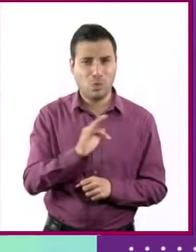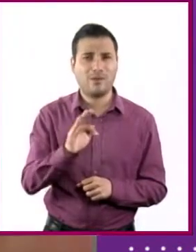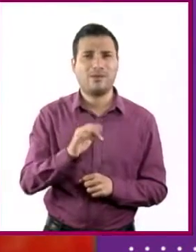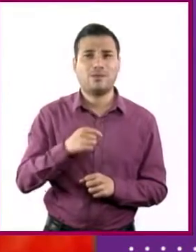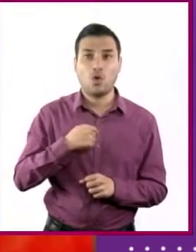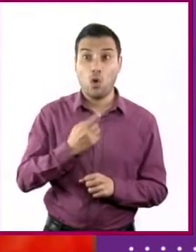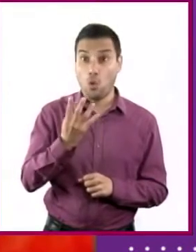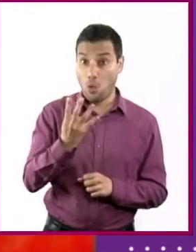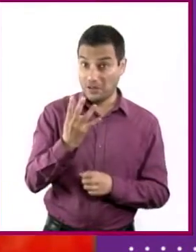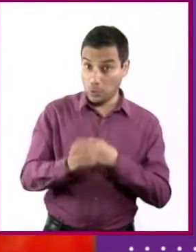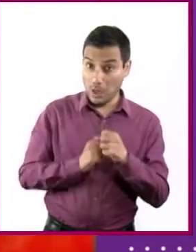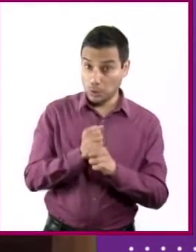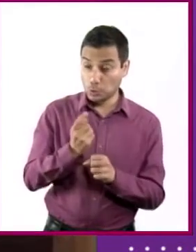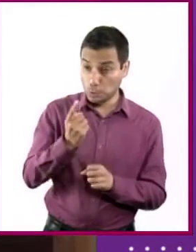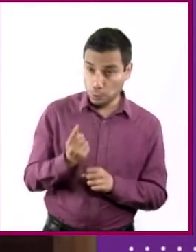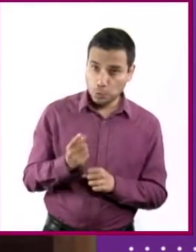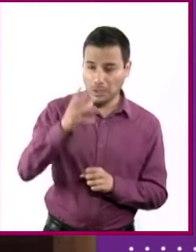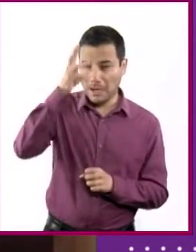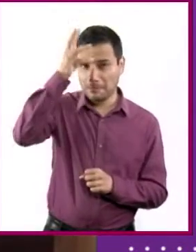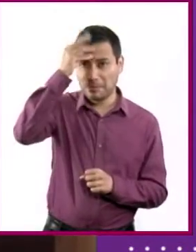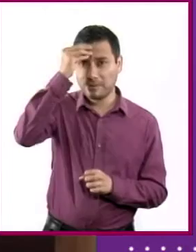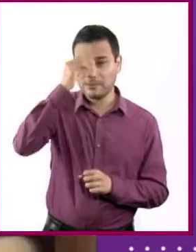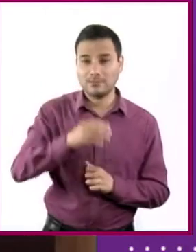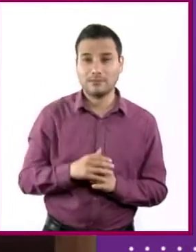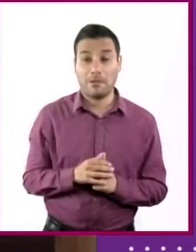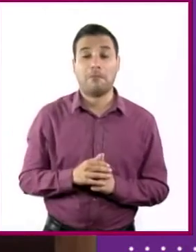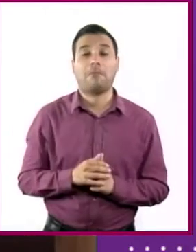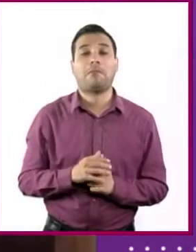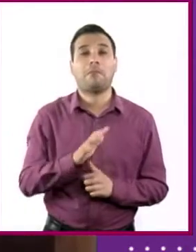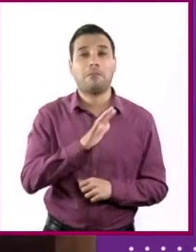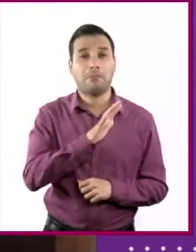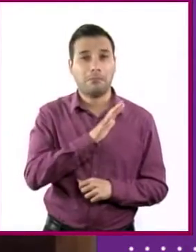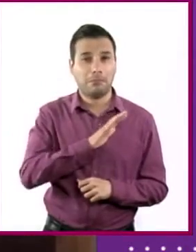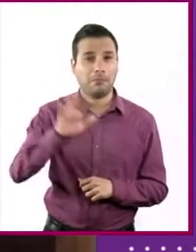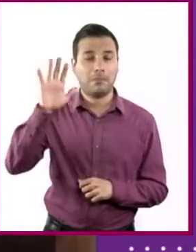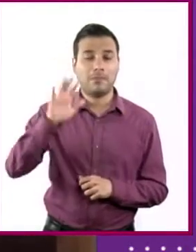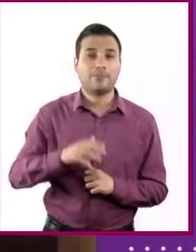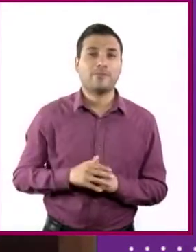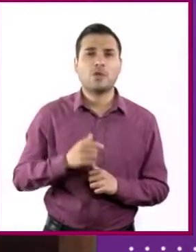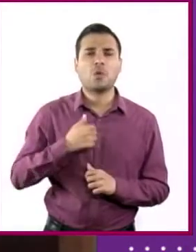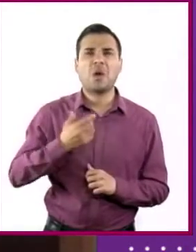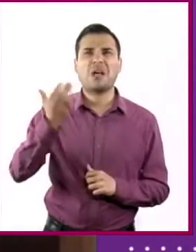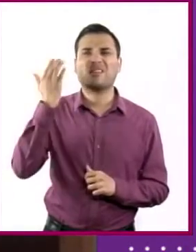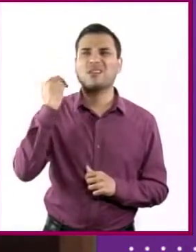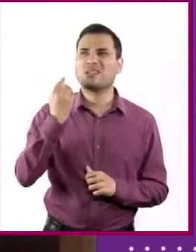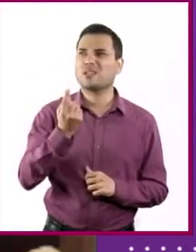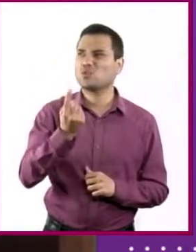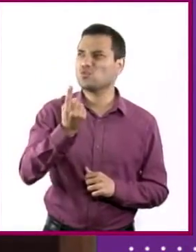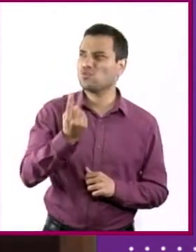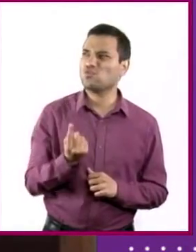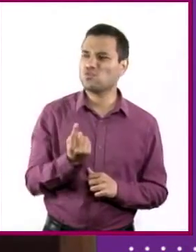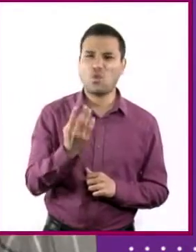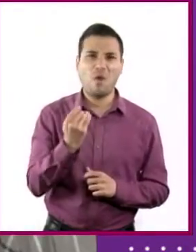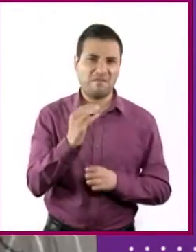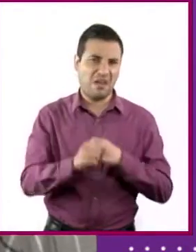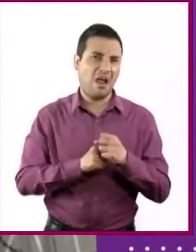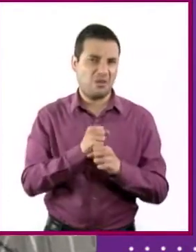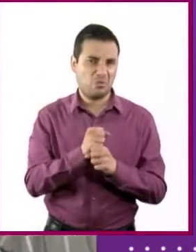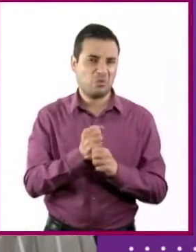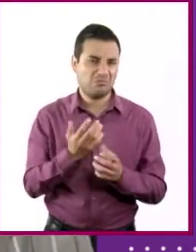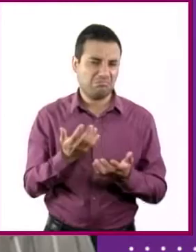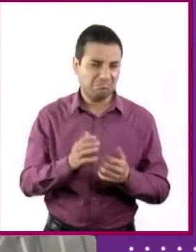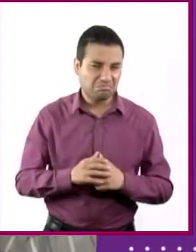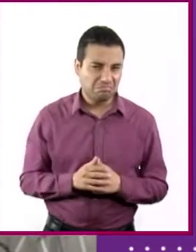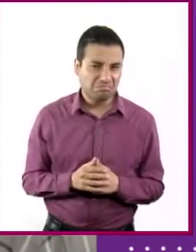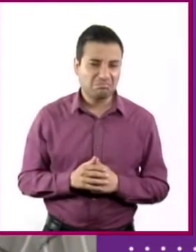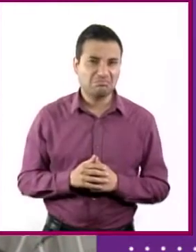was 4. That's amazing. The first time I rode a bike, I was 9 years old.